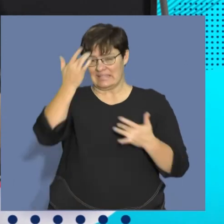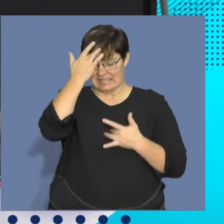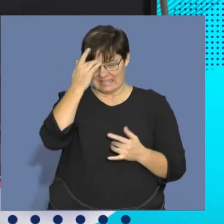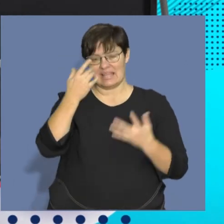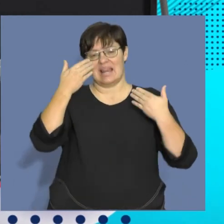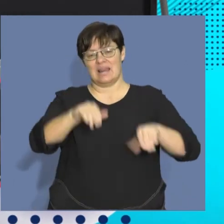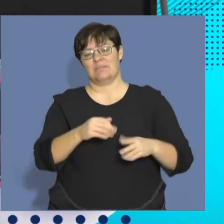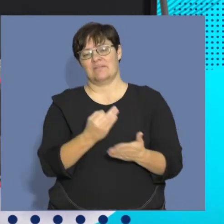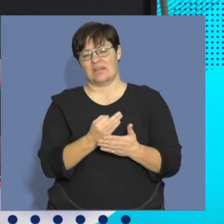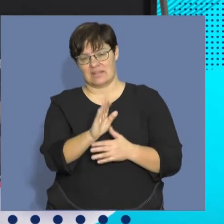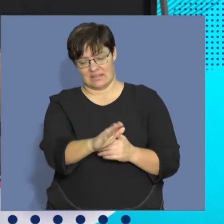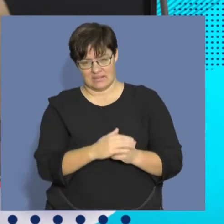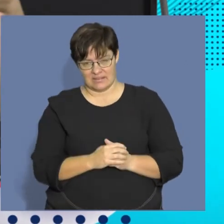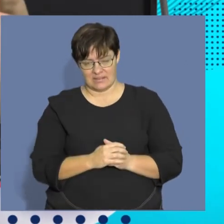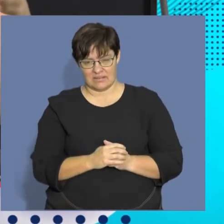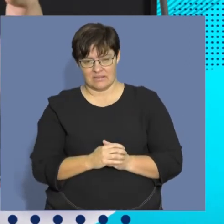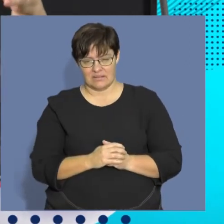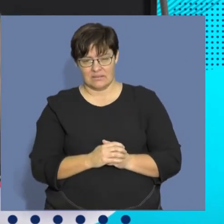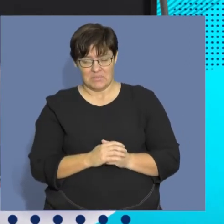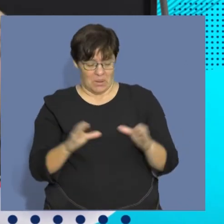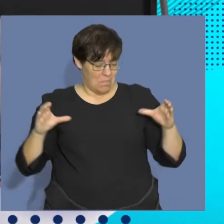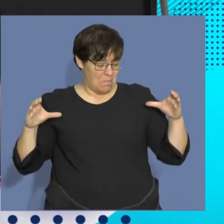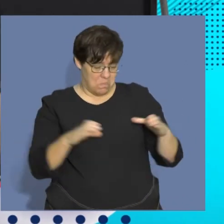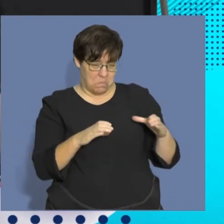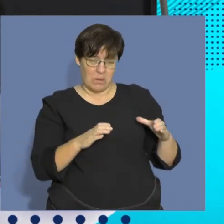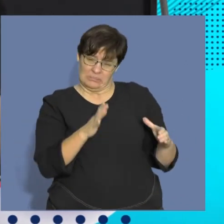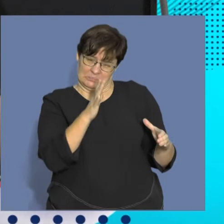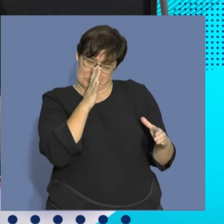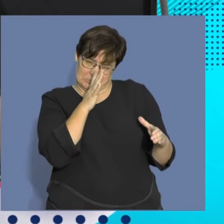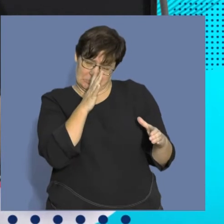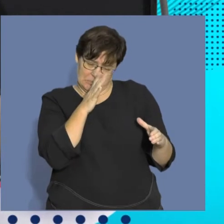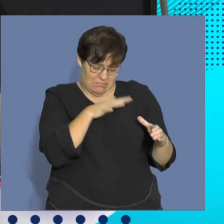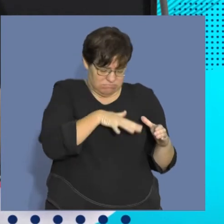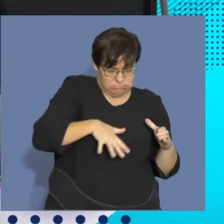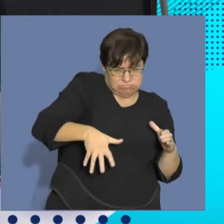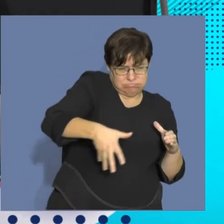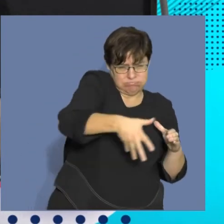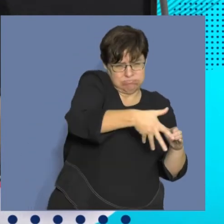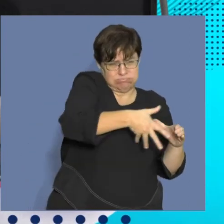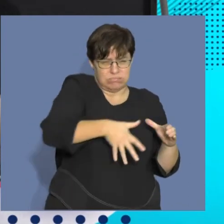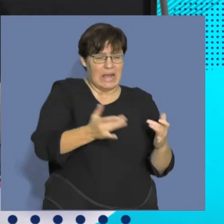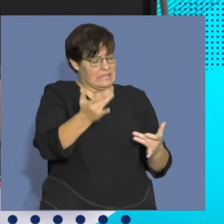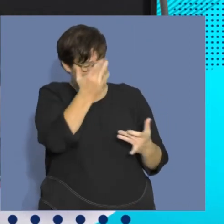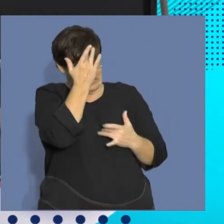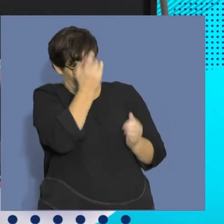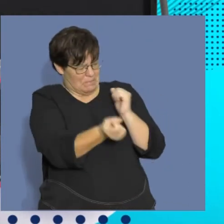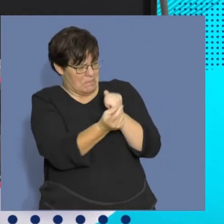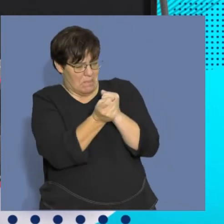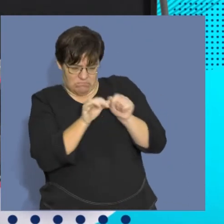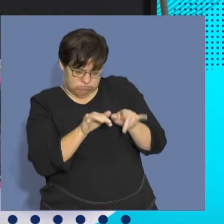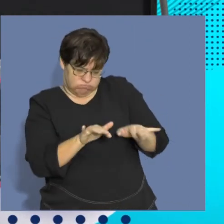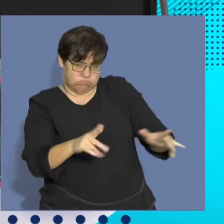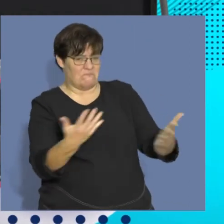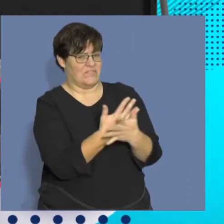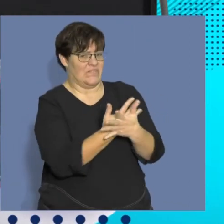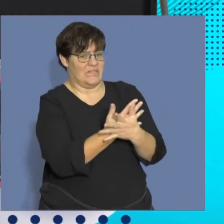is disease. Where we have a very dense population, we're going to see diseases